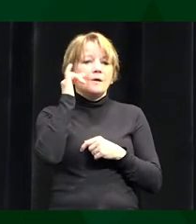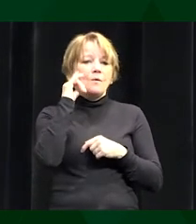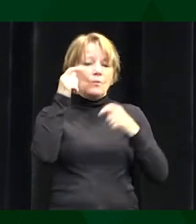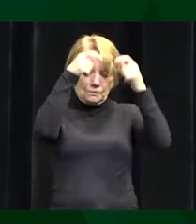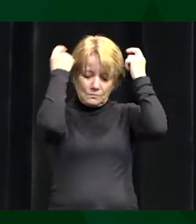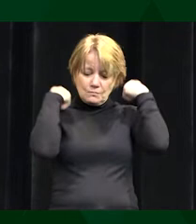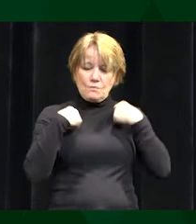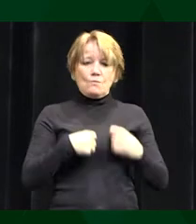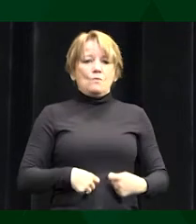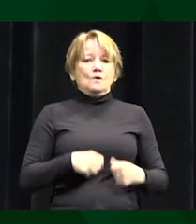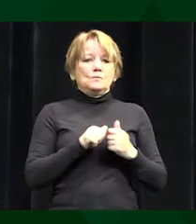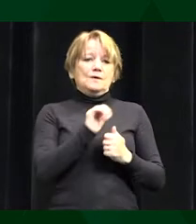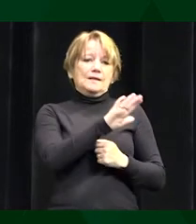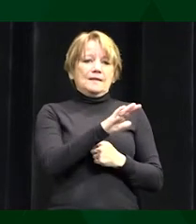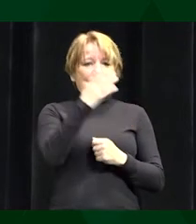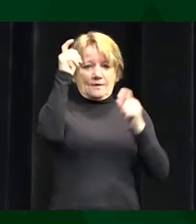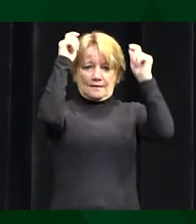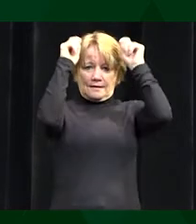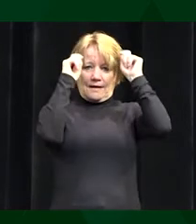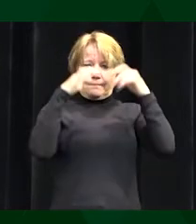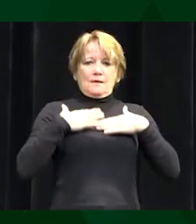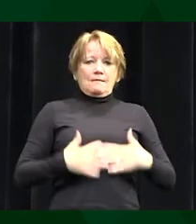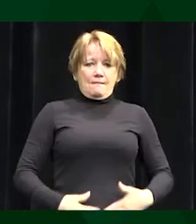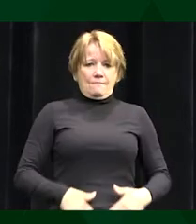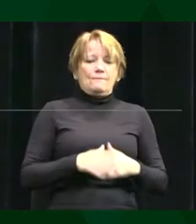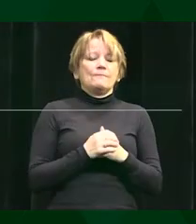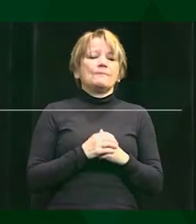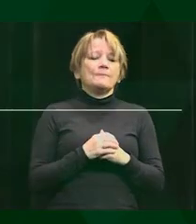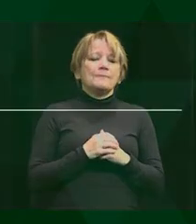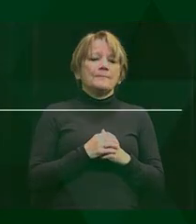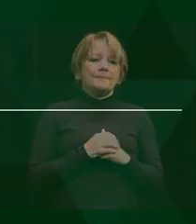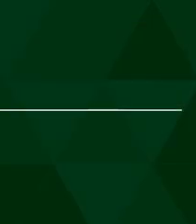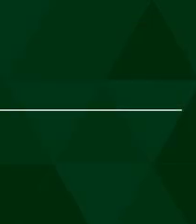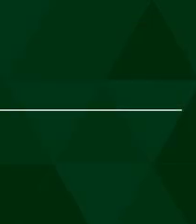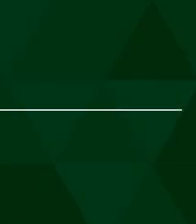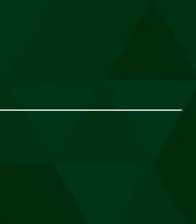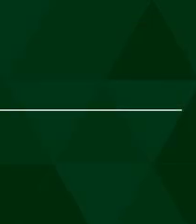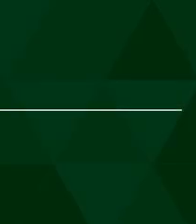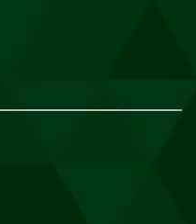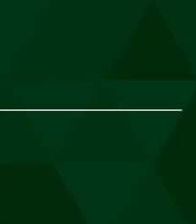gold cords to wear with their caps and gowns